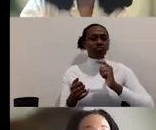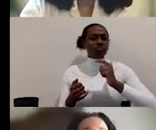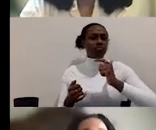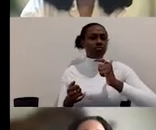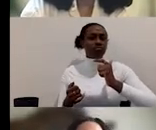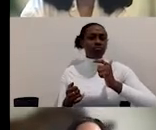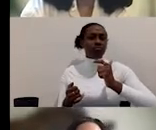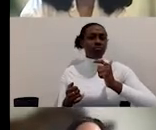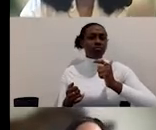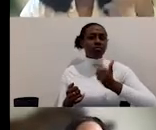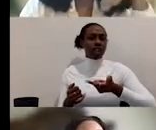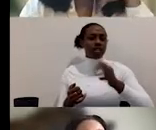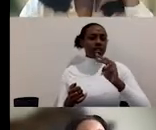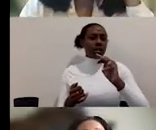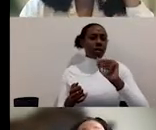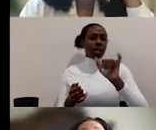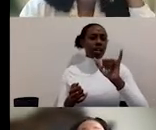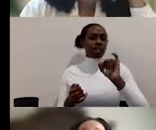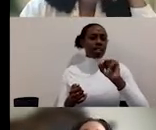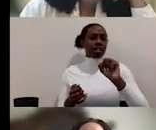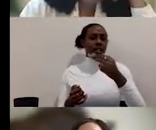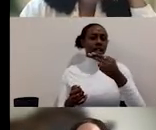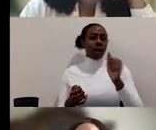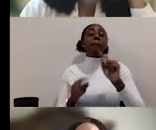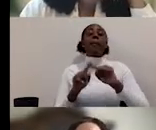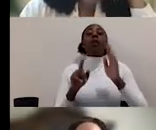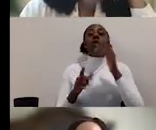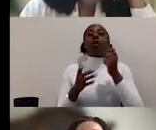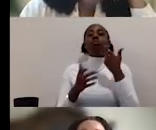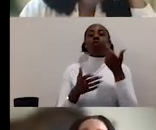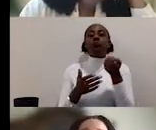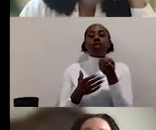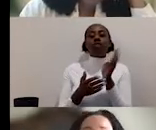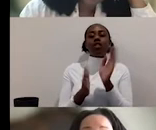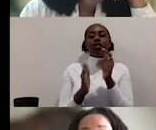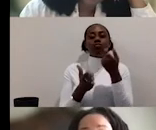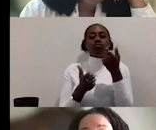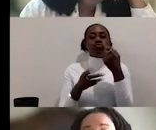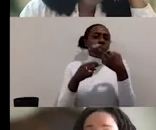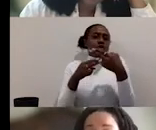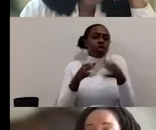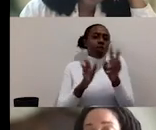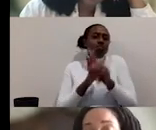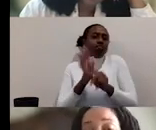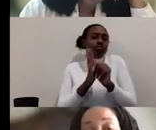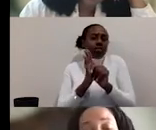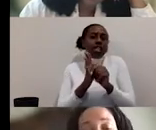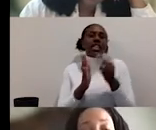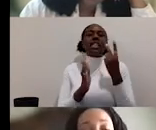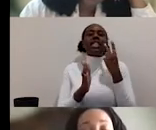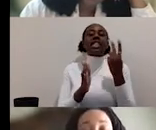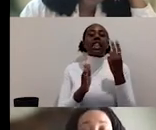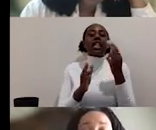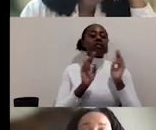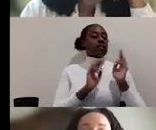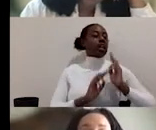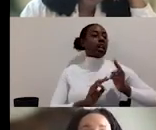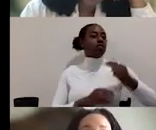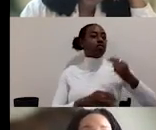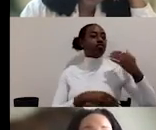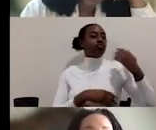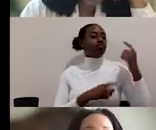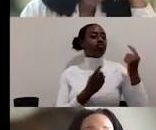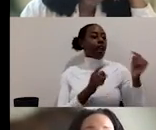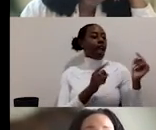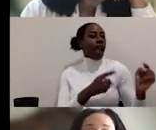but we're gonna watch a couple of short clips to learn more about this sort of history of surveillance and COINTELPRO within the US